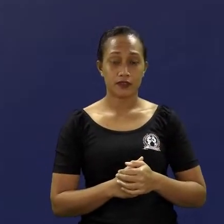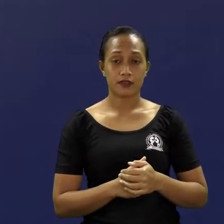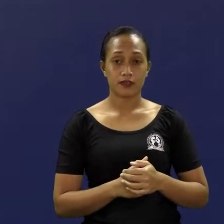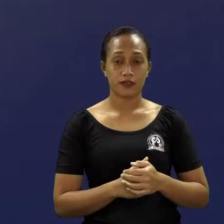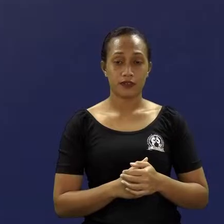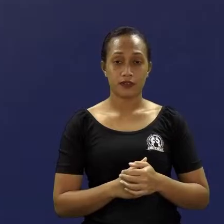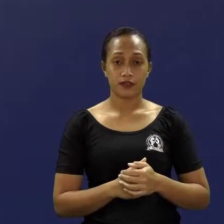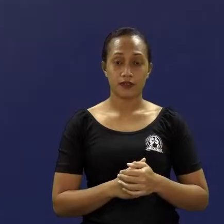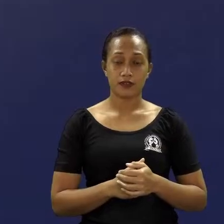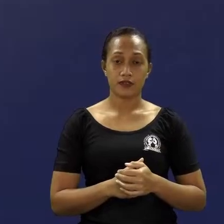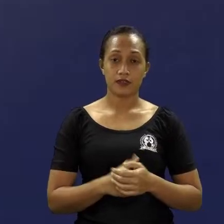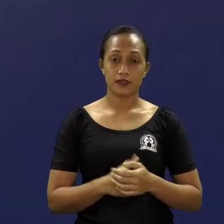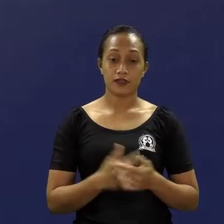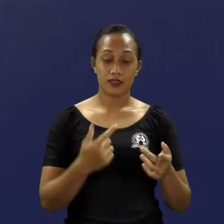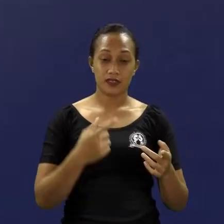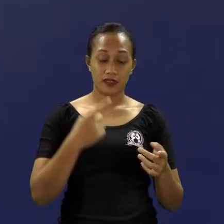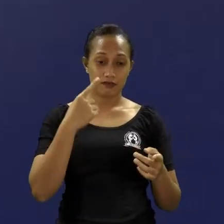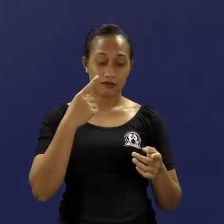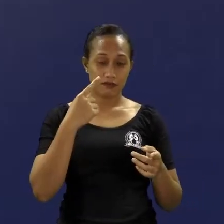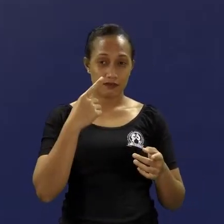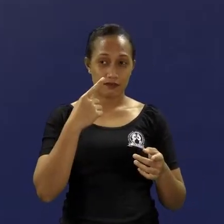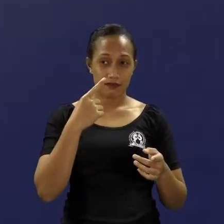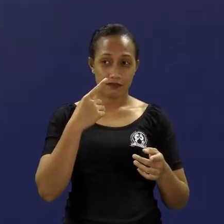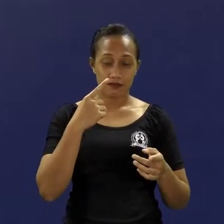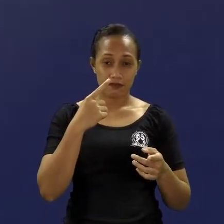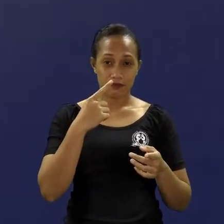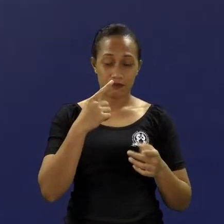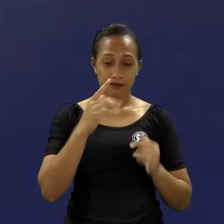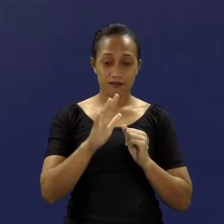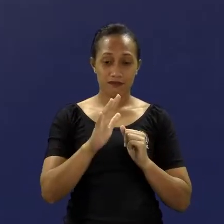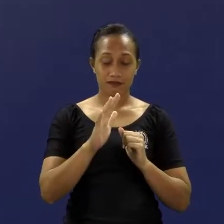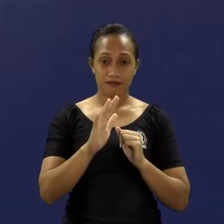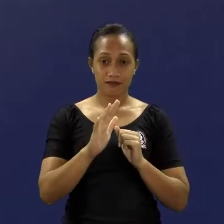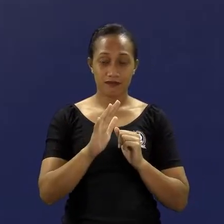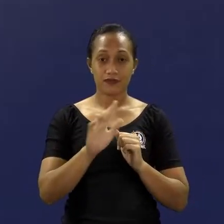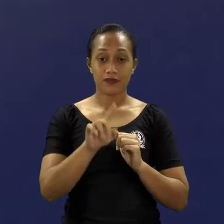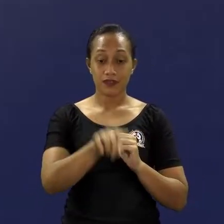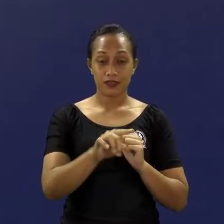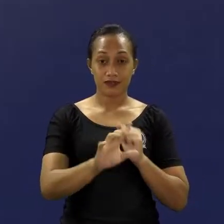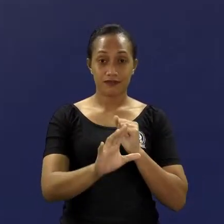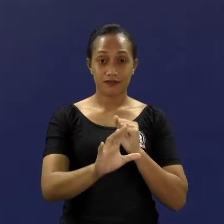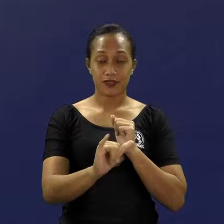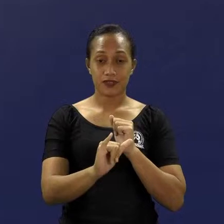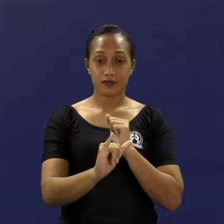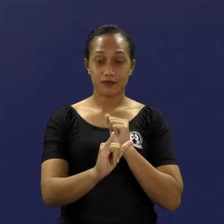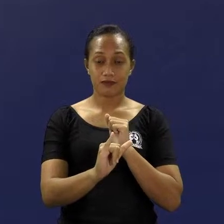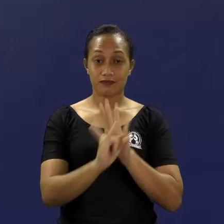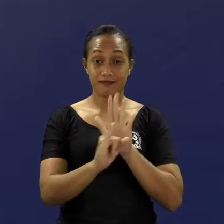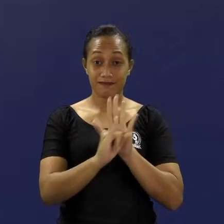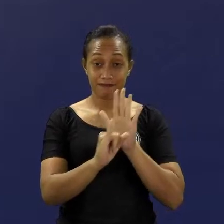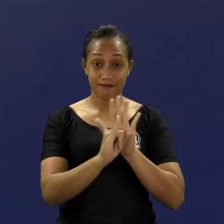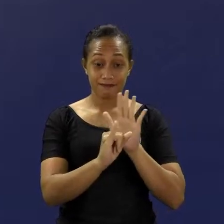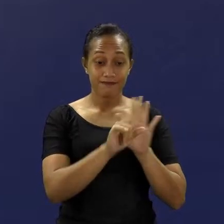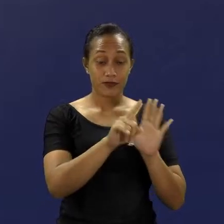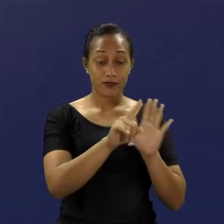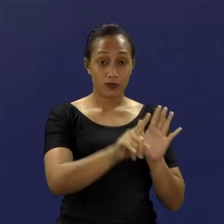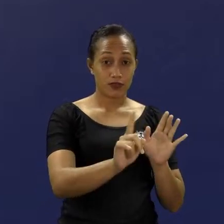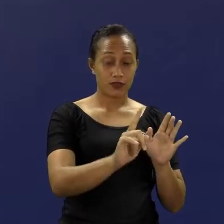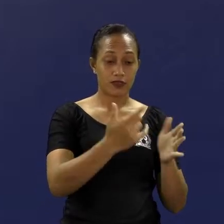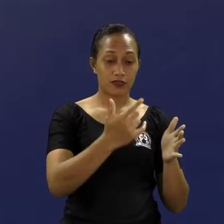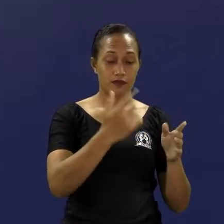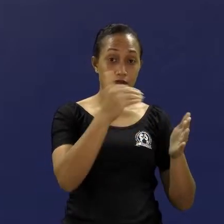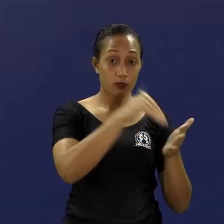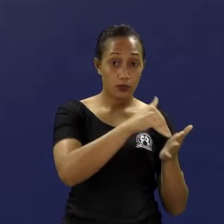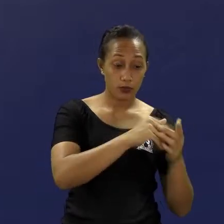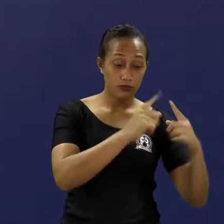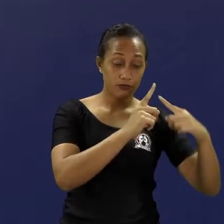sain. Pol whailoilo lea, pol whailonga lea, leo tato titilo atu, pol whailonga o le whaupopo. A le sa au mai